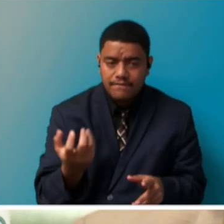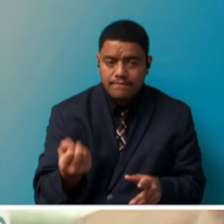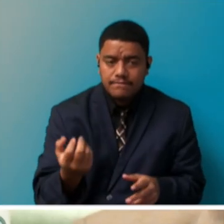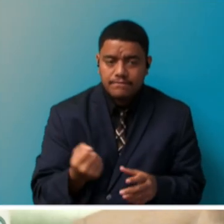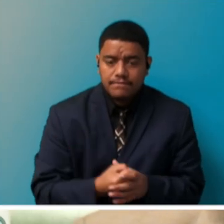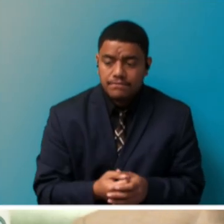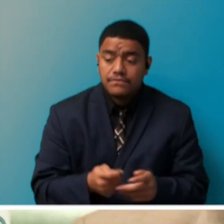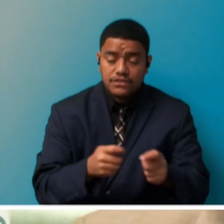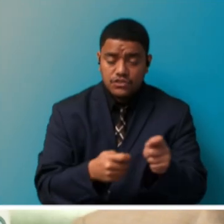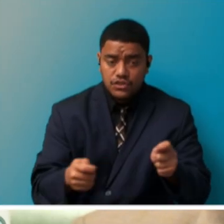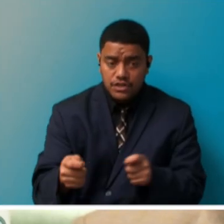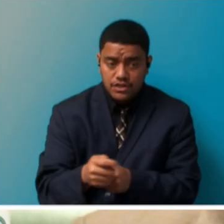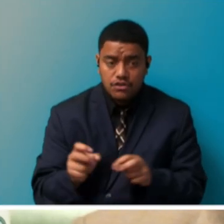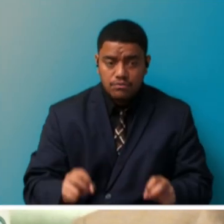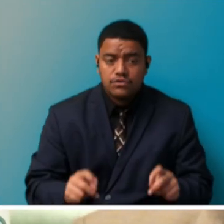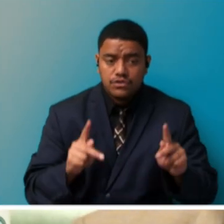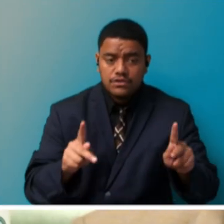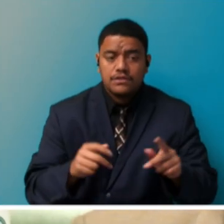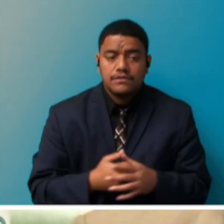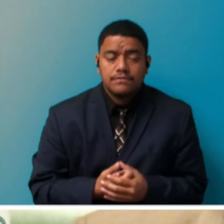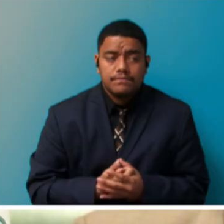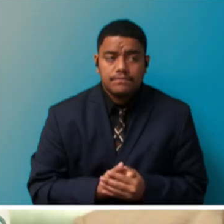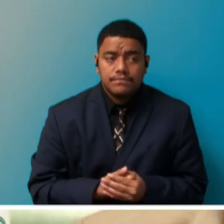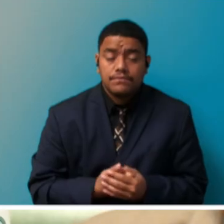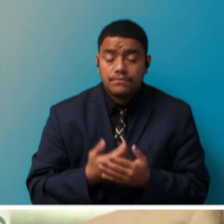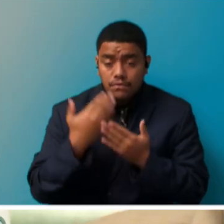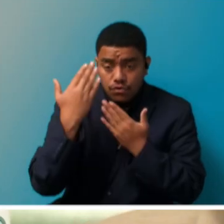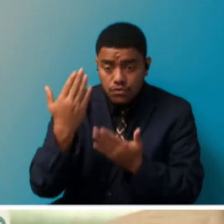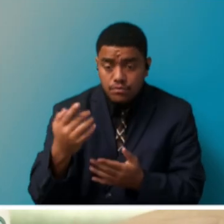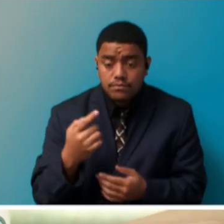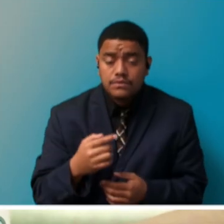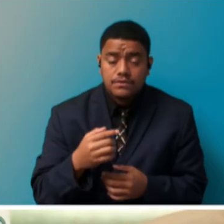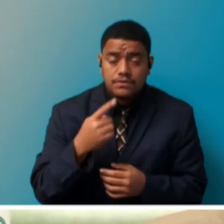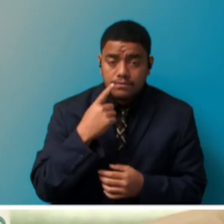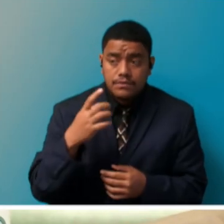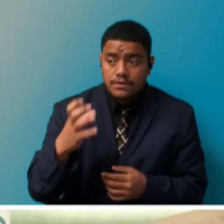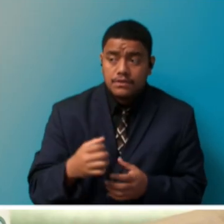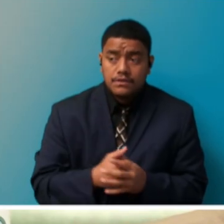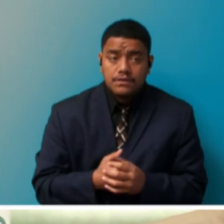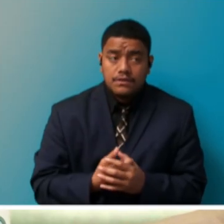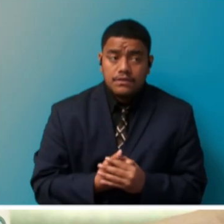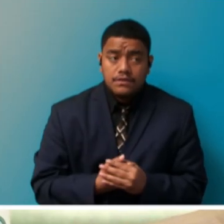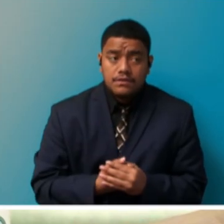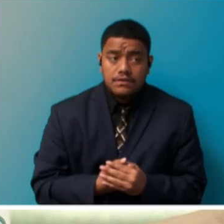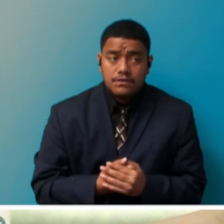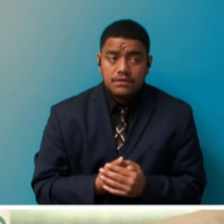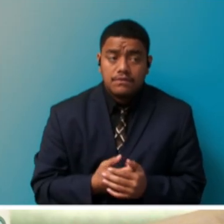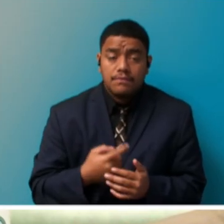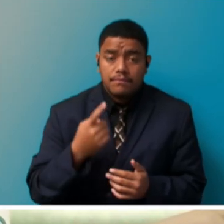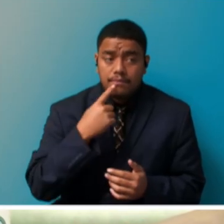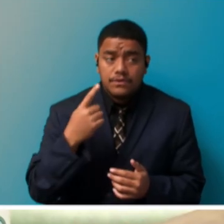trade opportunity and diversification. Honourable Speaker, apart from those products that were mentioned by